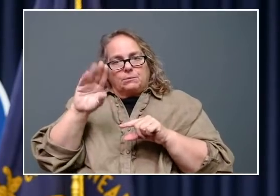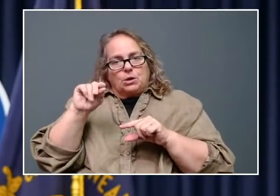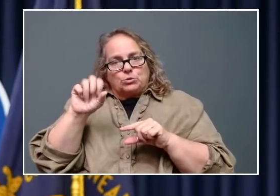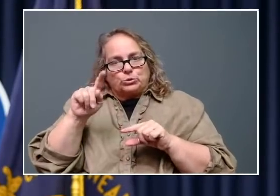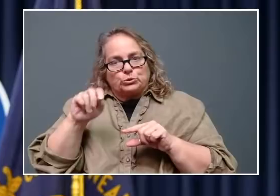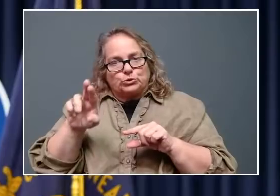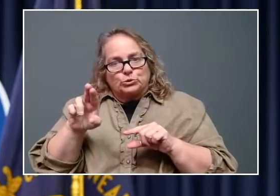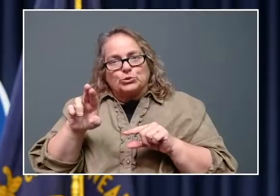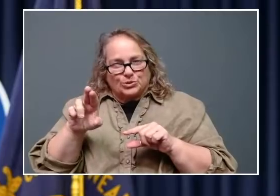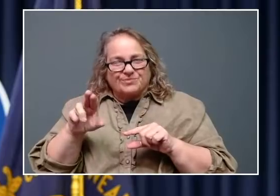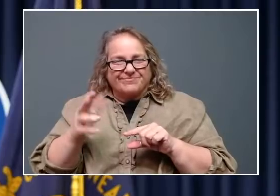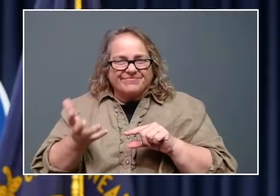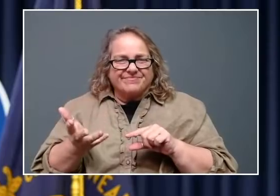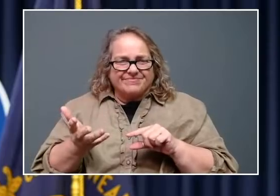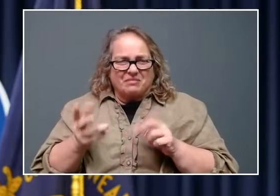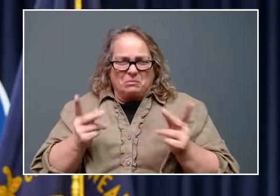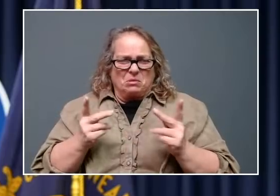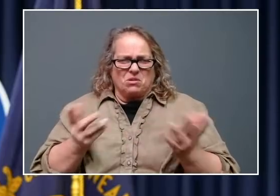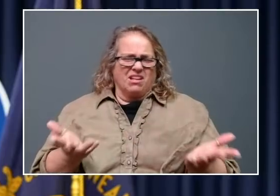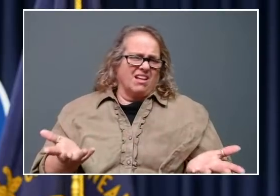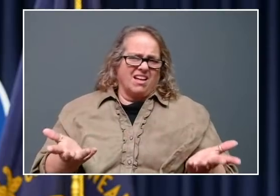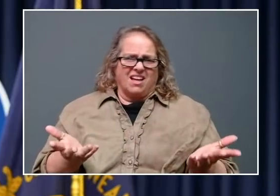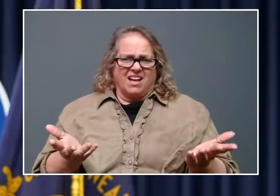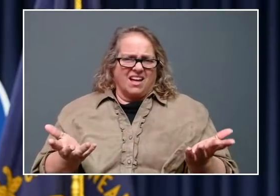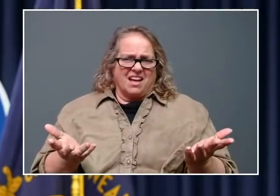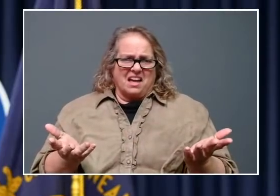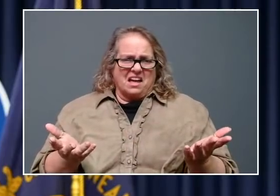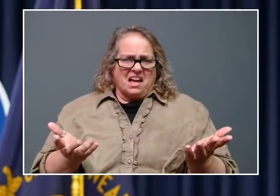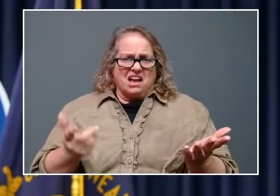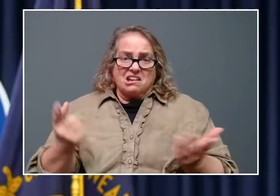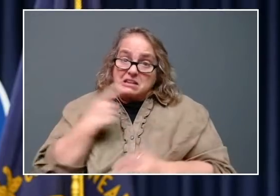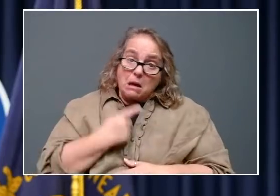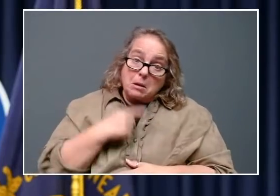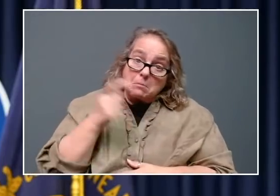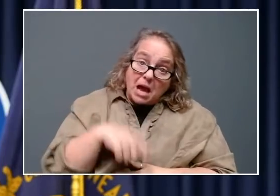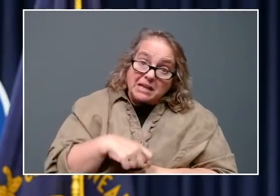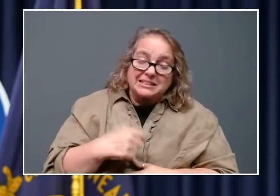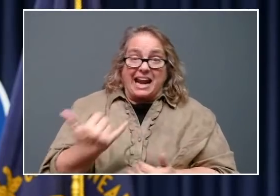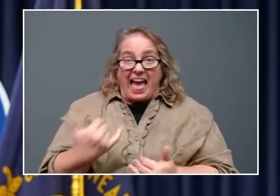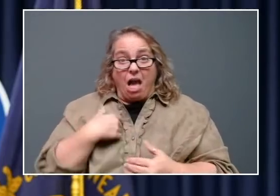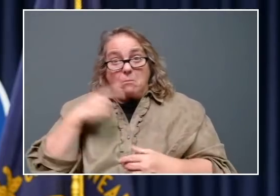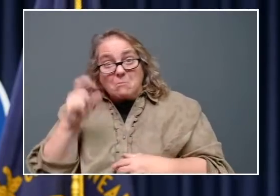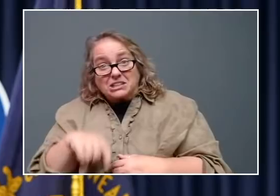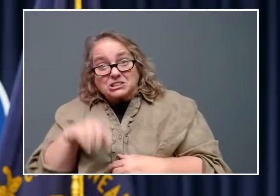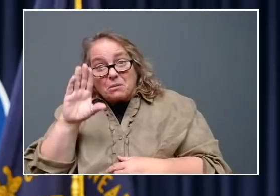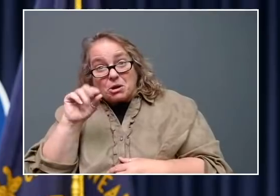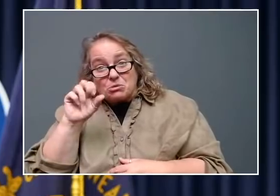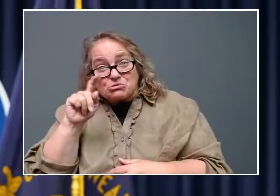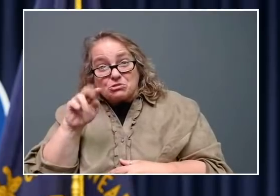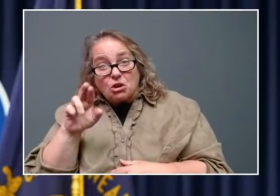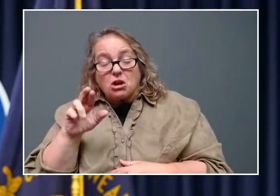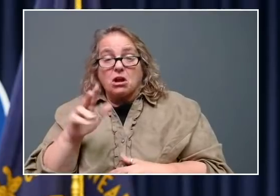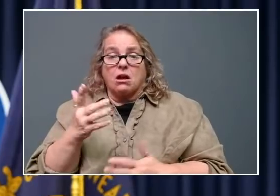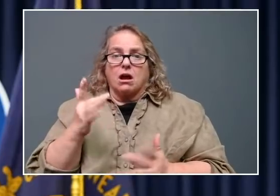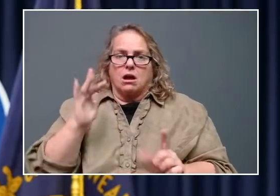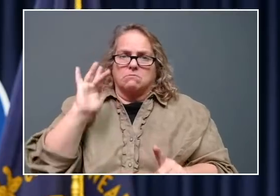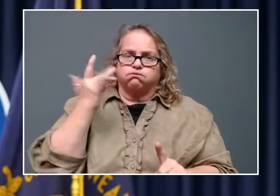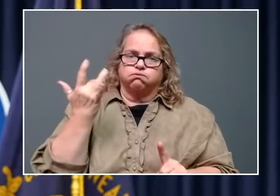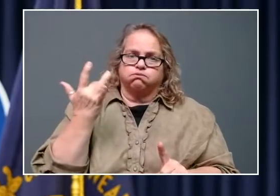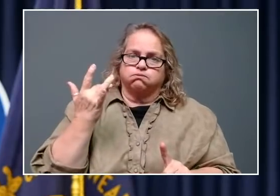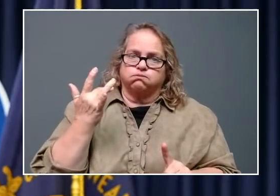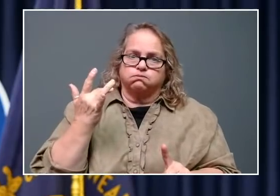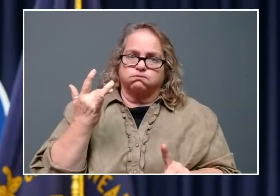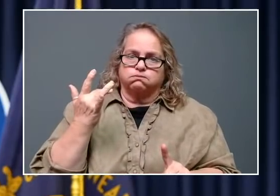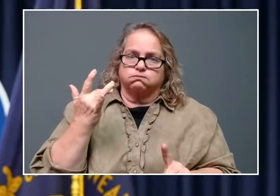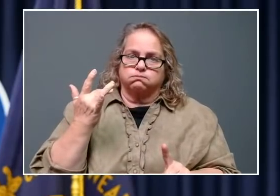people say, well, first they told me to do this, and now they tell me to do this, and this advice changes. I mean, we're